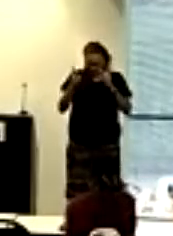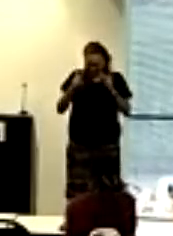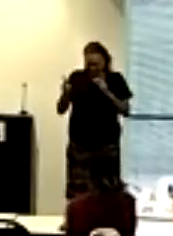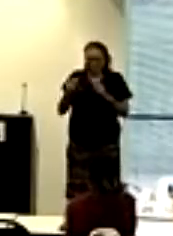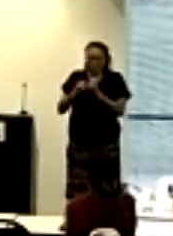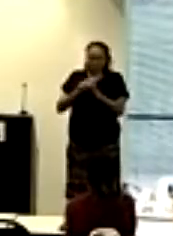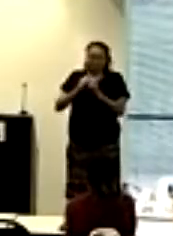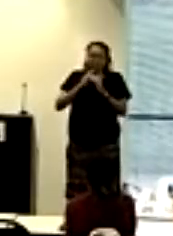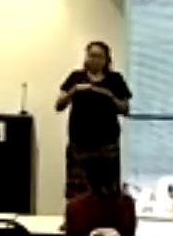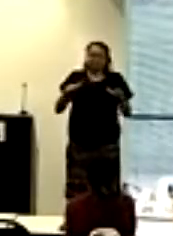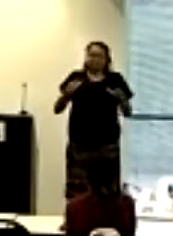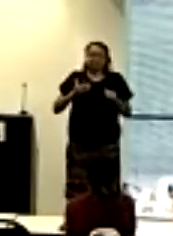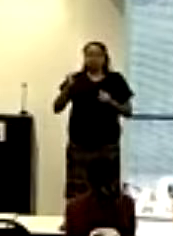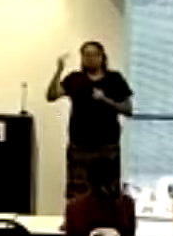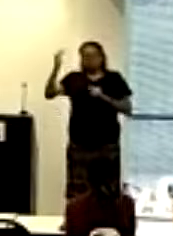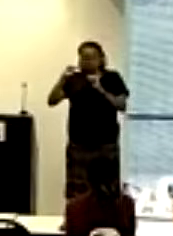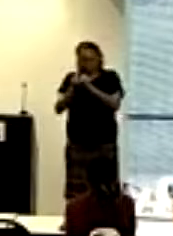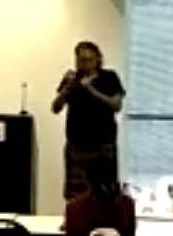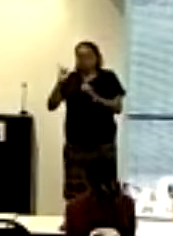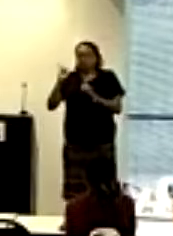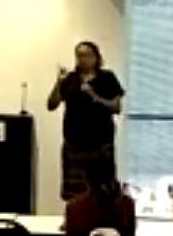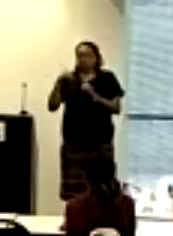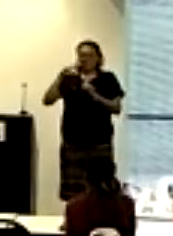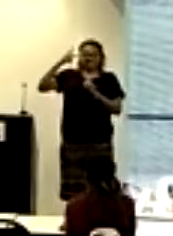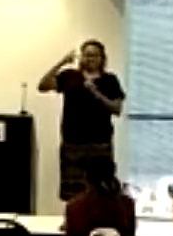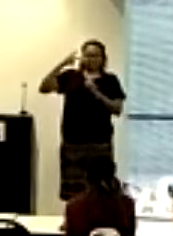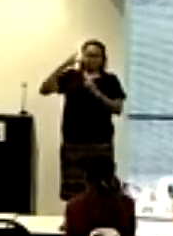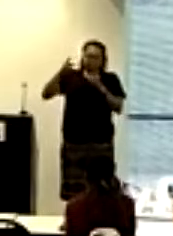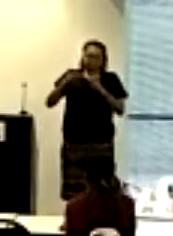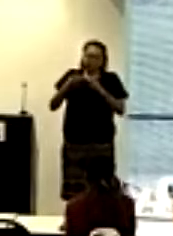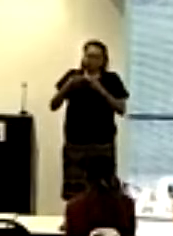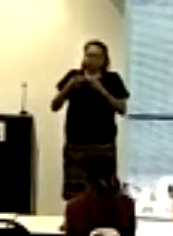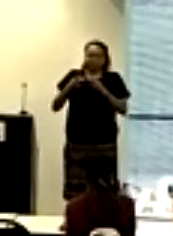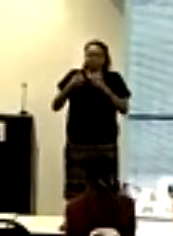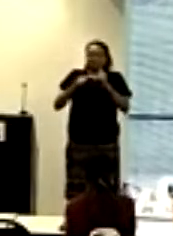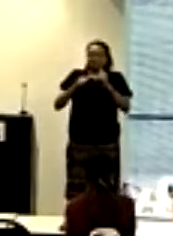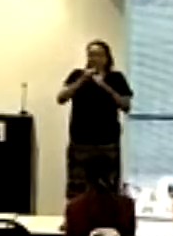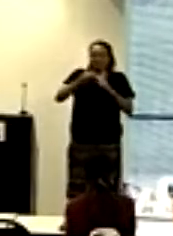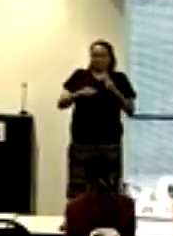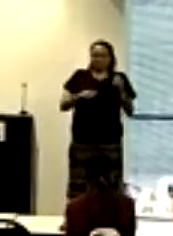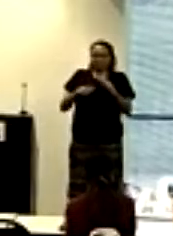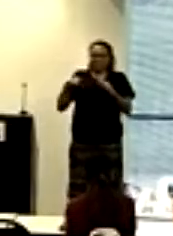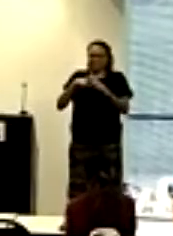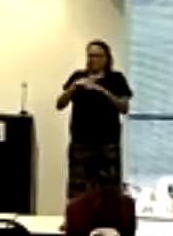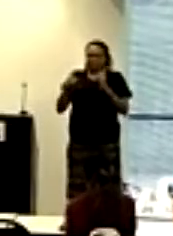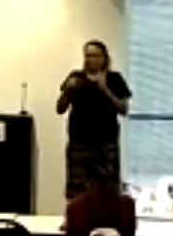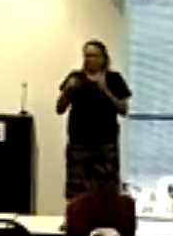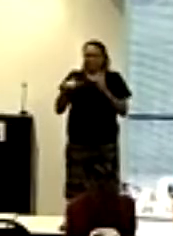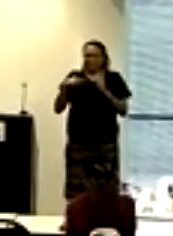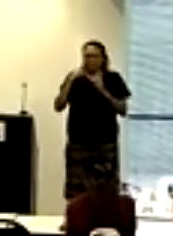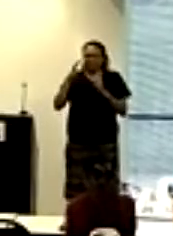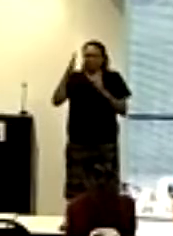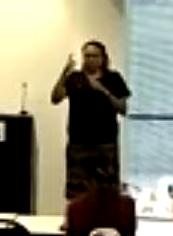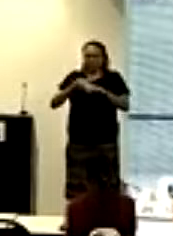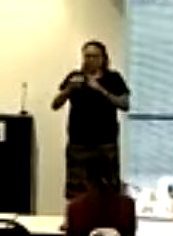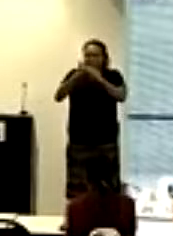Our adult team also came in. We came in second. We lost to Austin, but don't worry, they're coming to Metal and Muscle. So we will have another crack at them